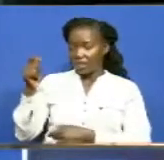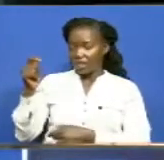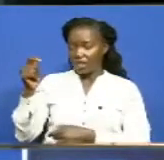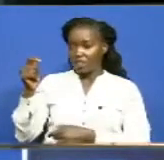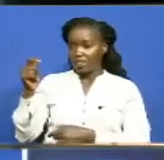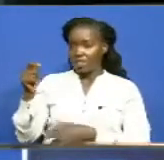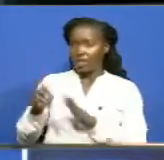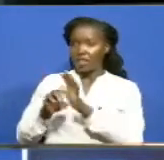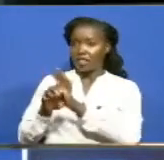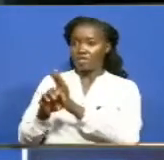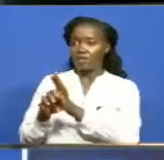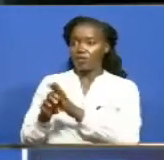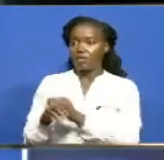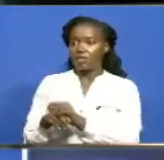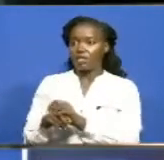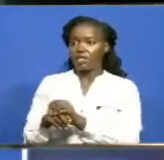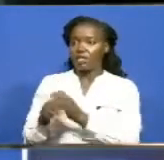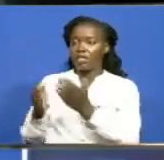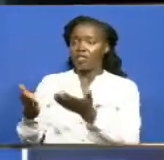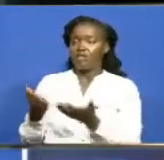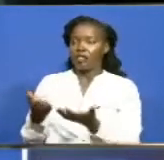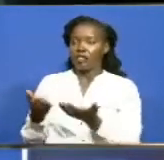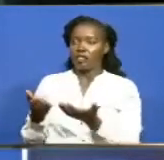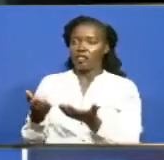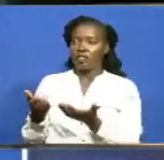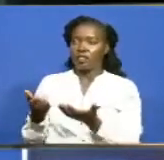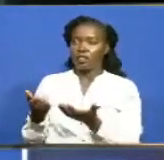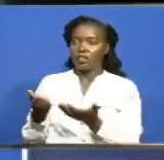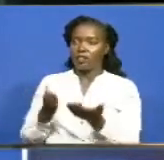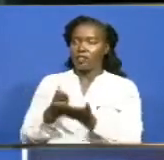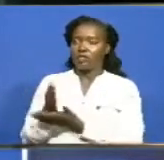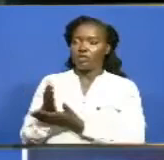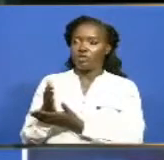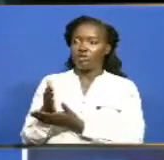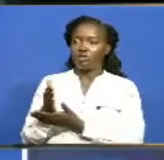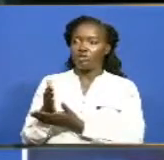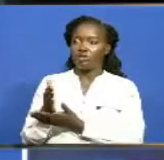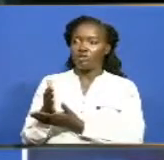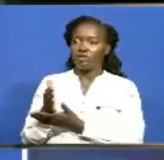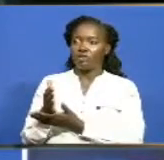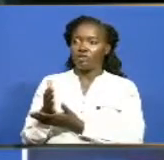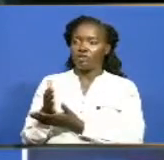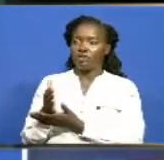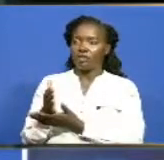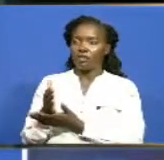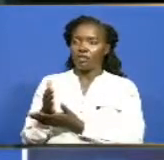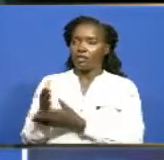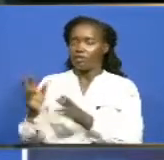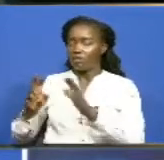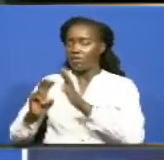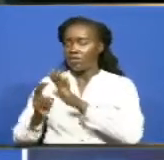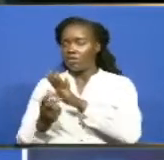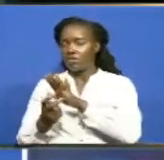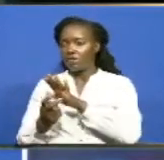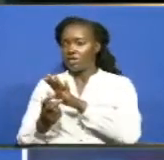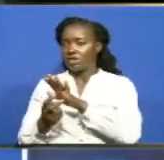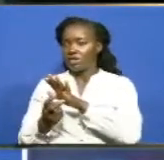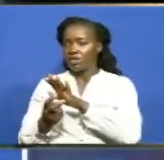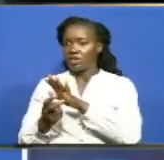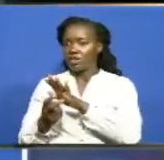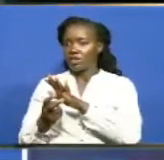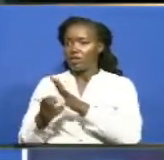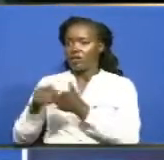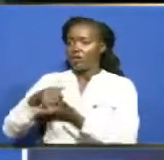for instance, Licol needed to ensure due diligence. If you look at the contract, for instance, we